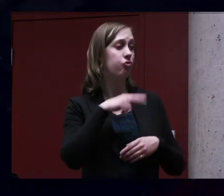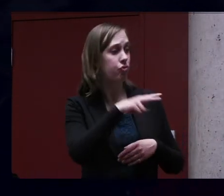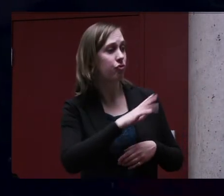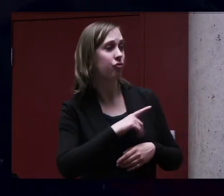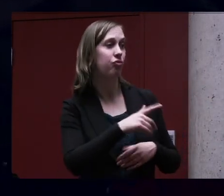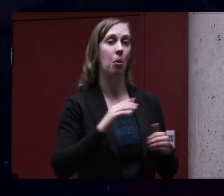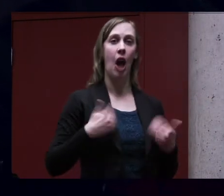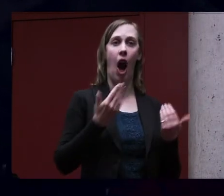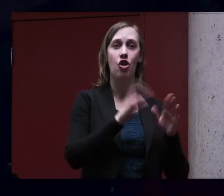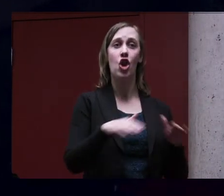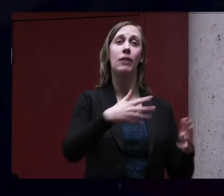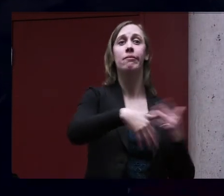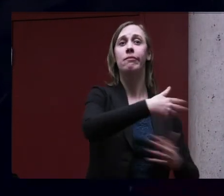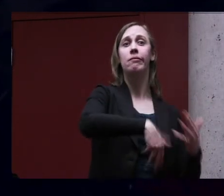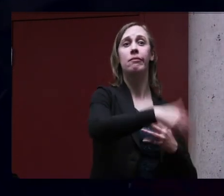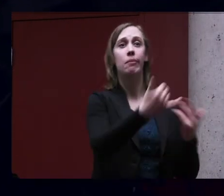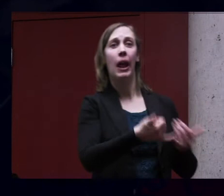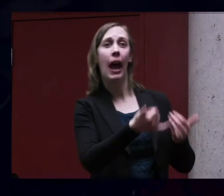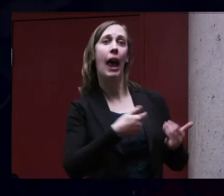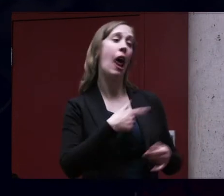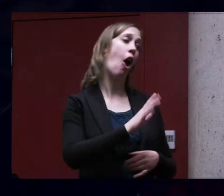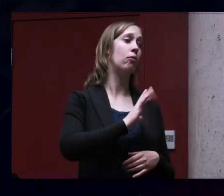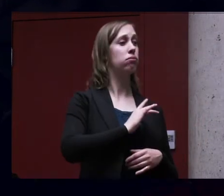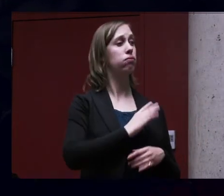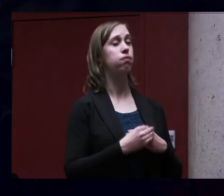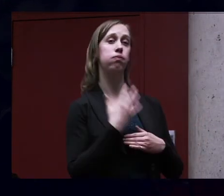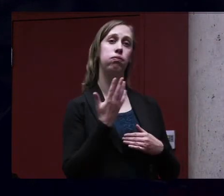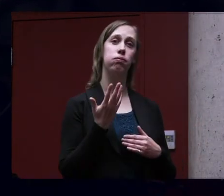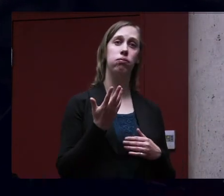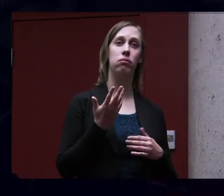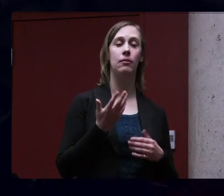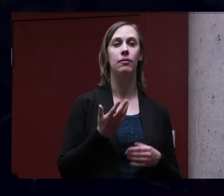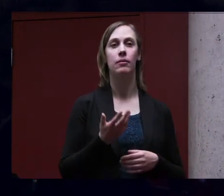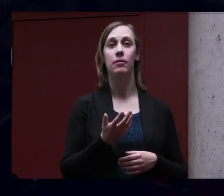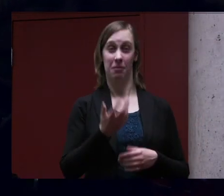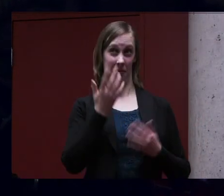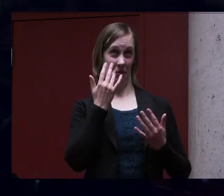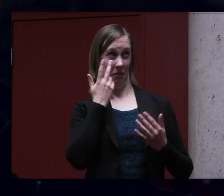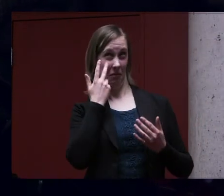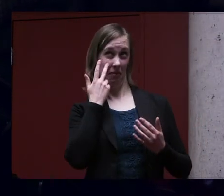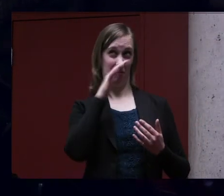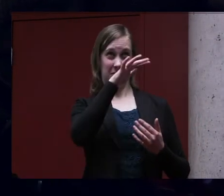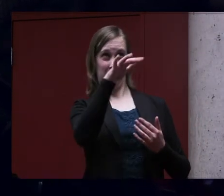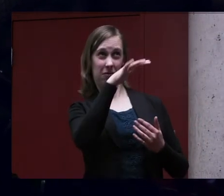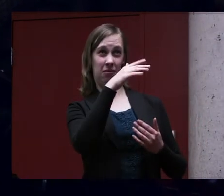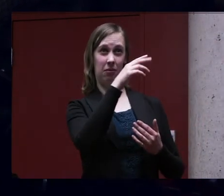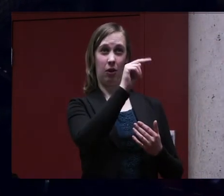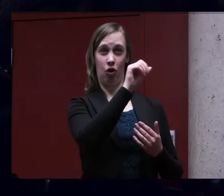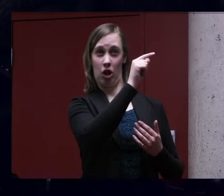ideal. We're waiting, we'll wait to see if the government can find a way in their